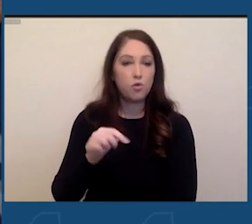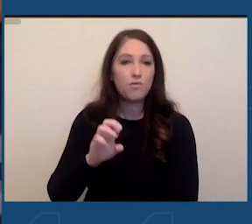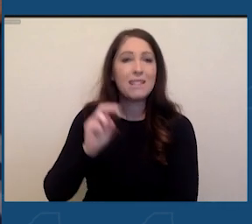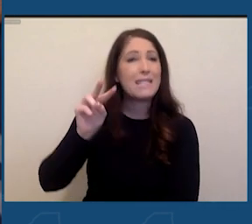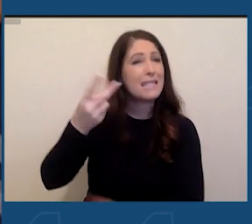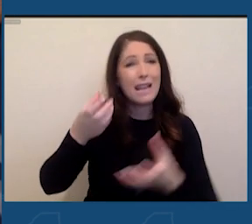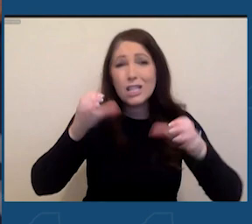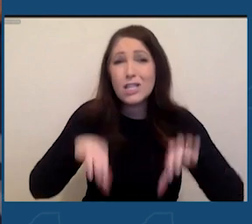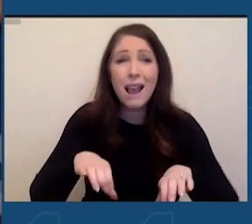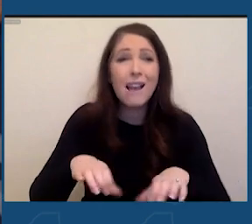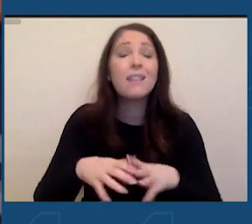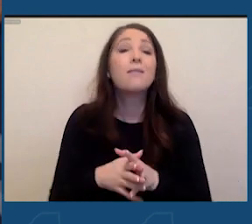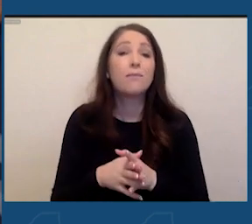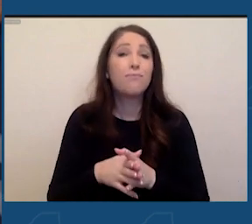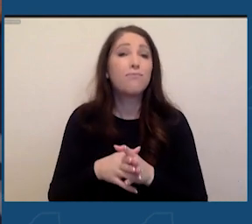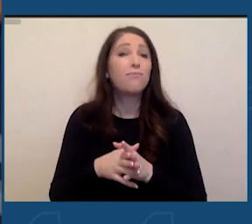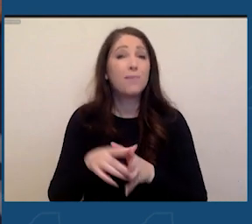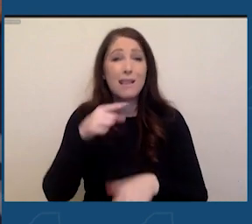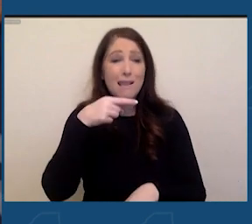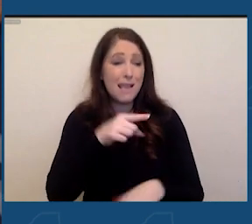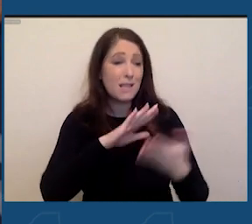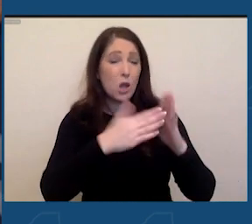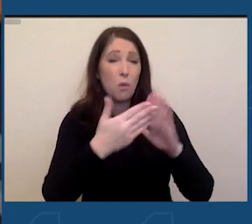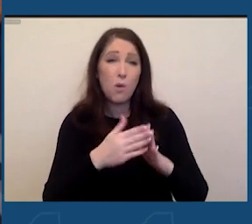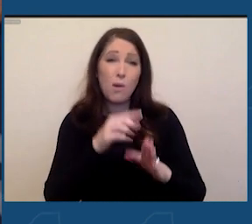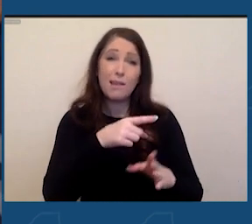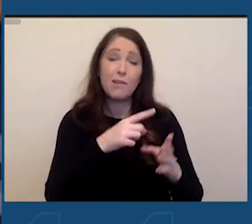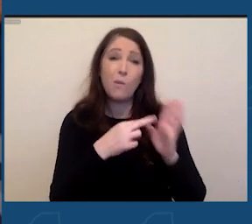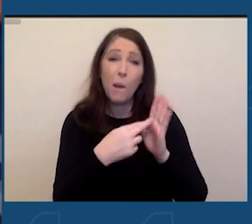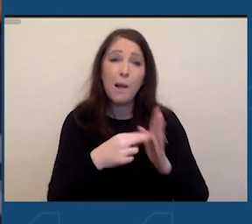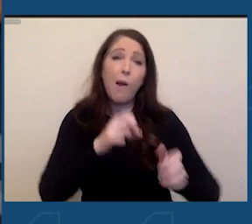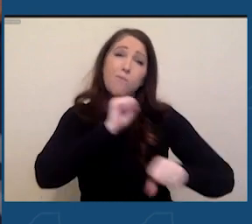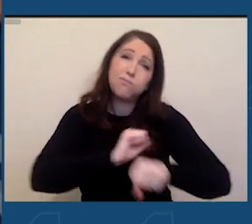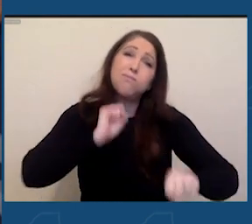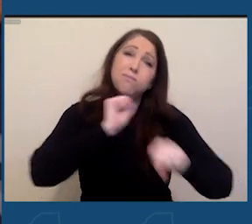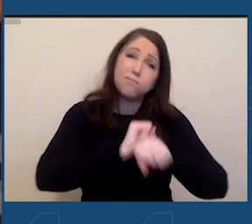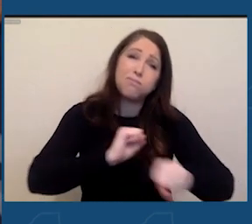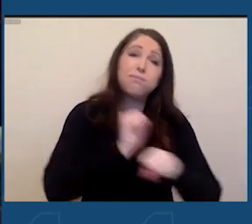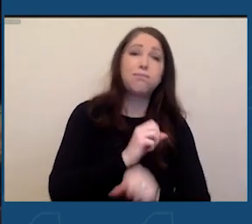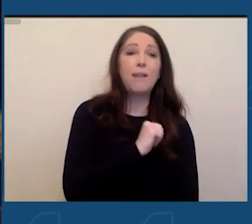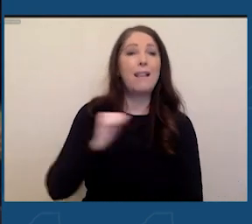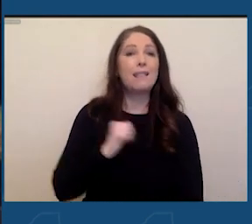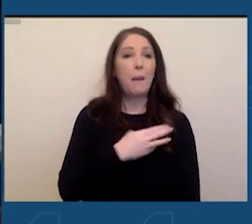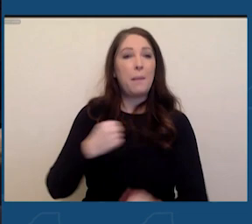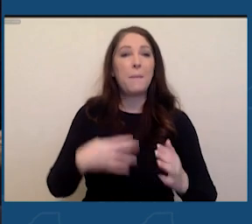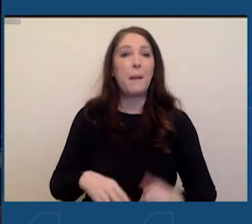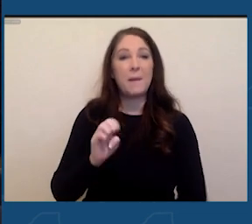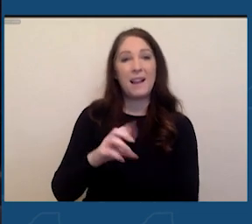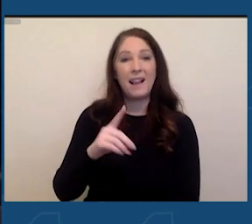an incredible job on behalf of his community. Assembly Member Eddie Gibbs, come on up.